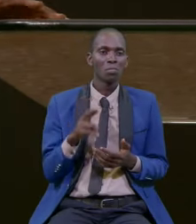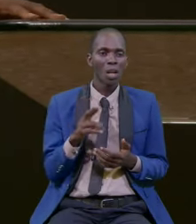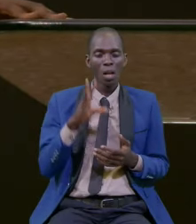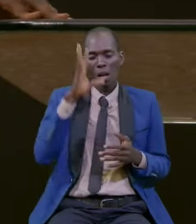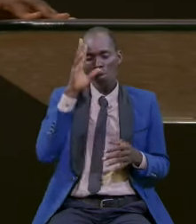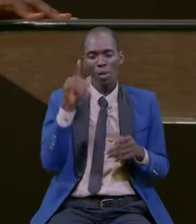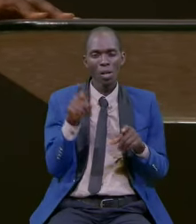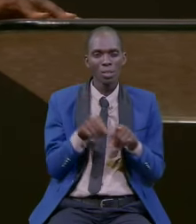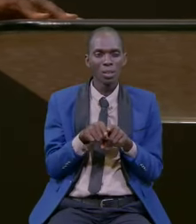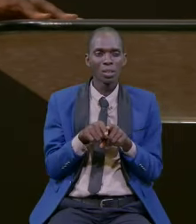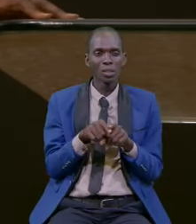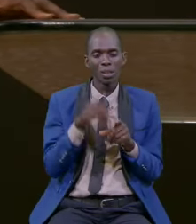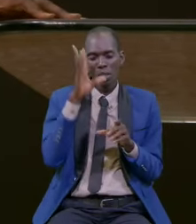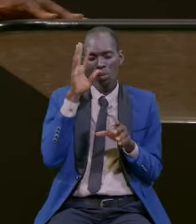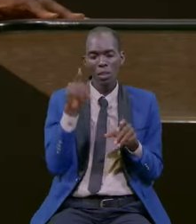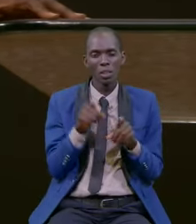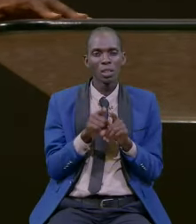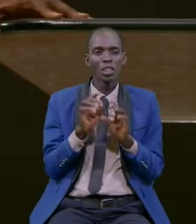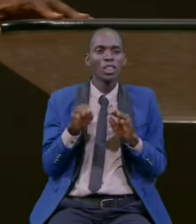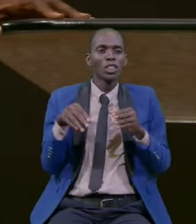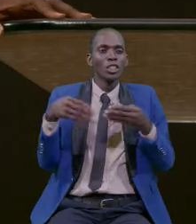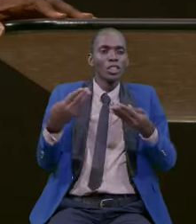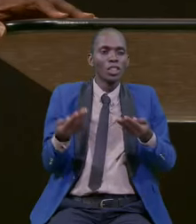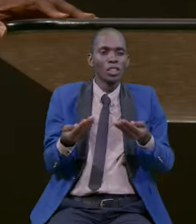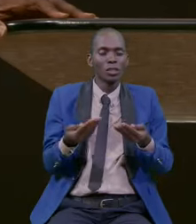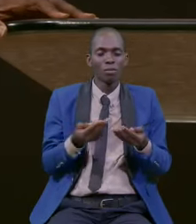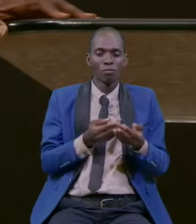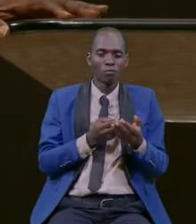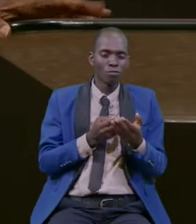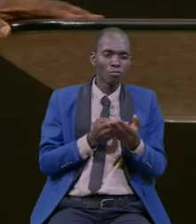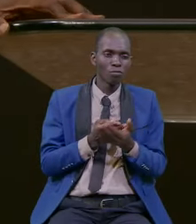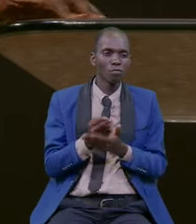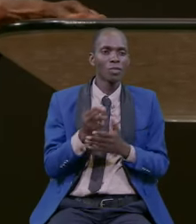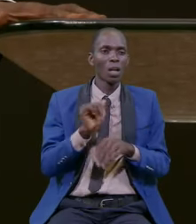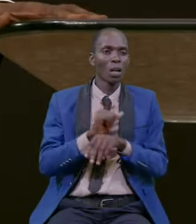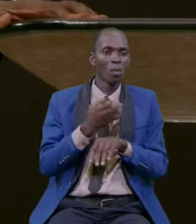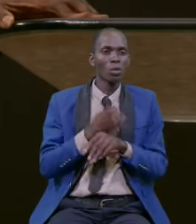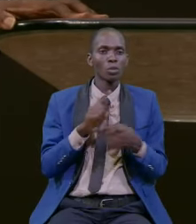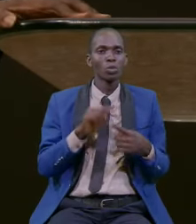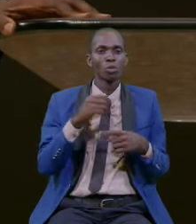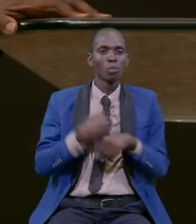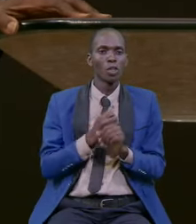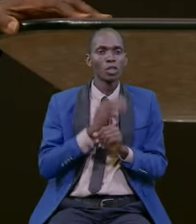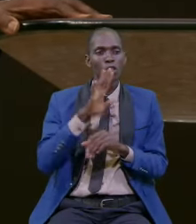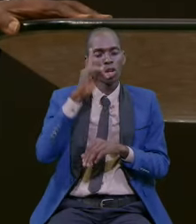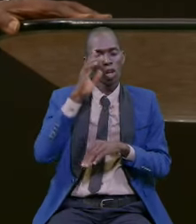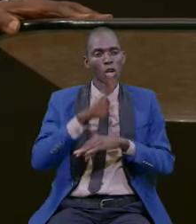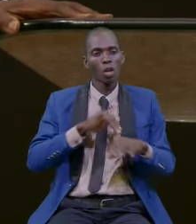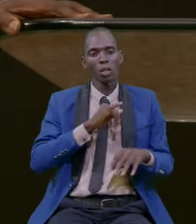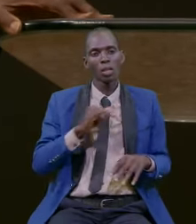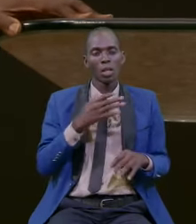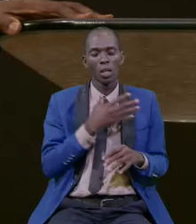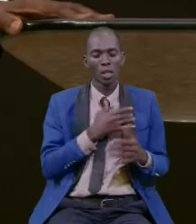brethren, give diligence to make your calling and election